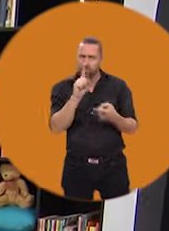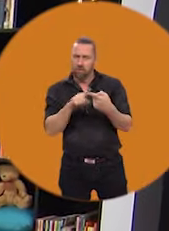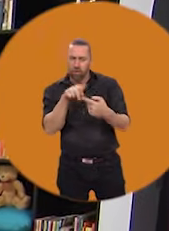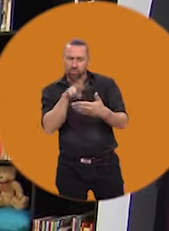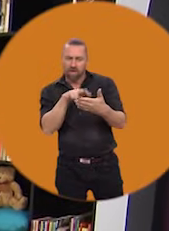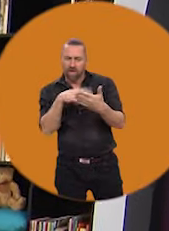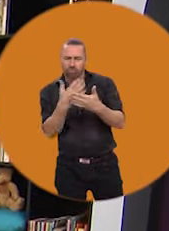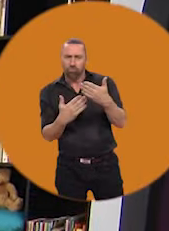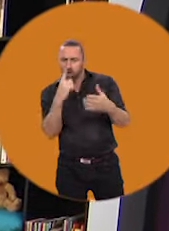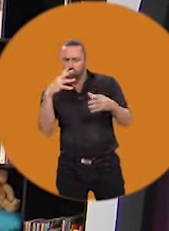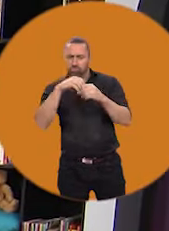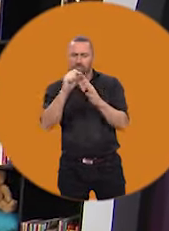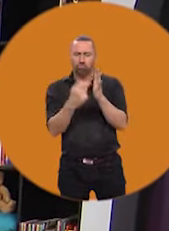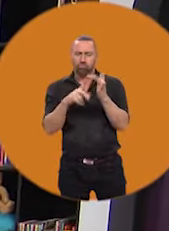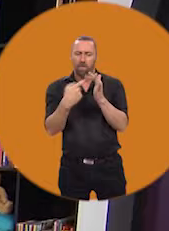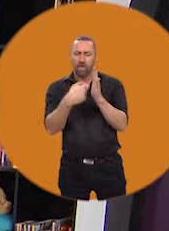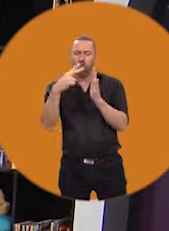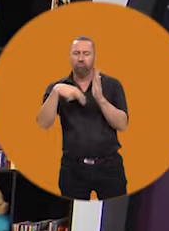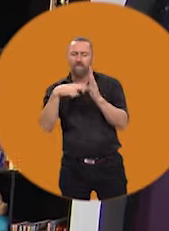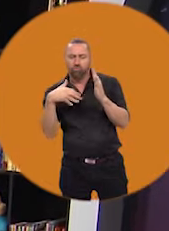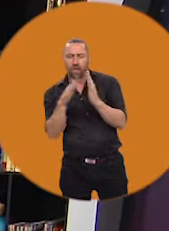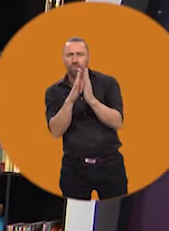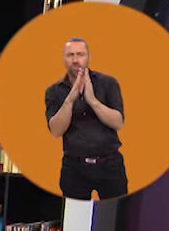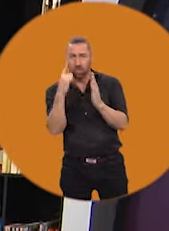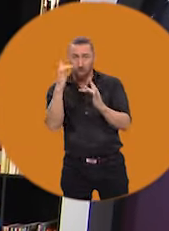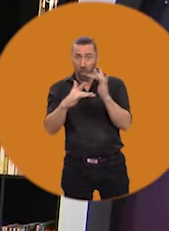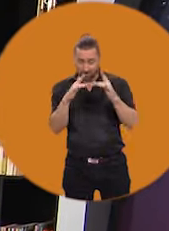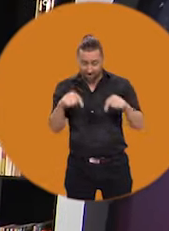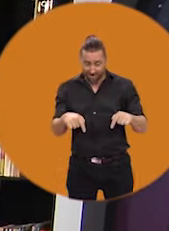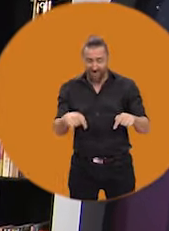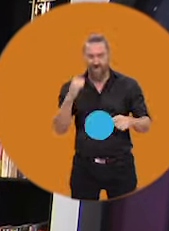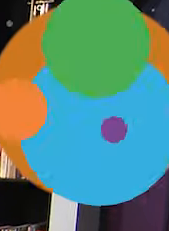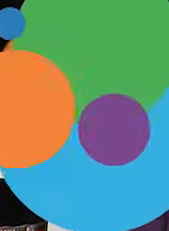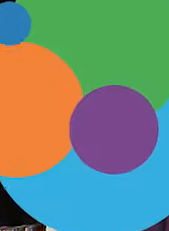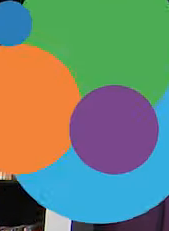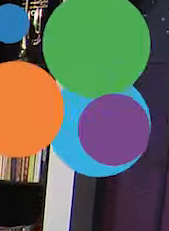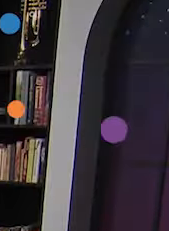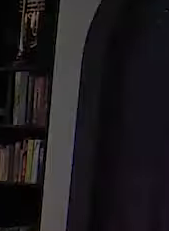stories before we see you next time, join the Premier's Reading Challenge. Simply visit the website on screen. See you